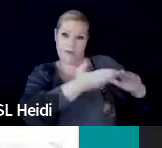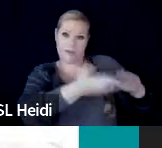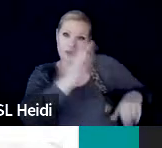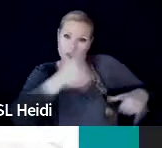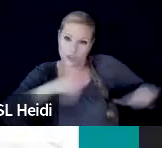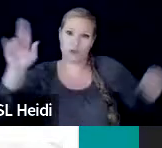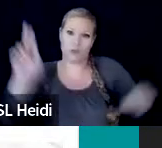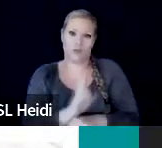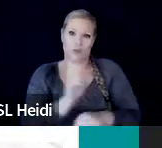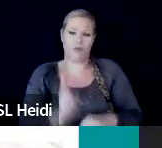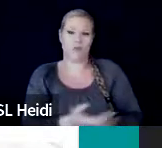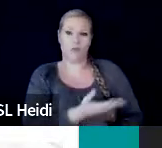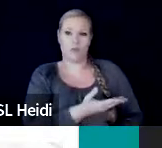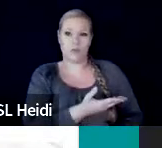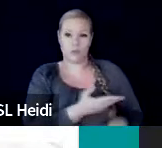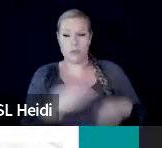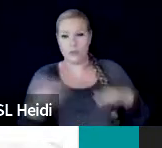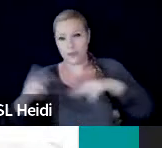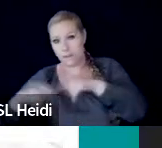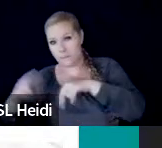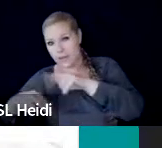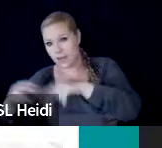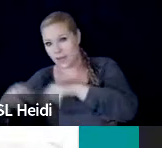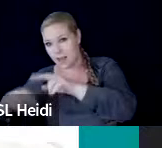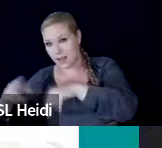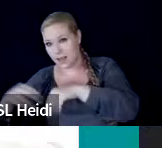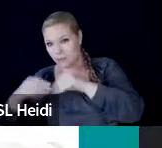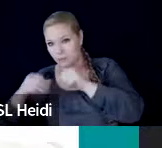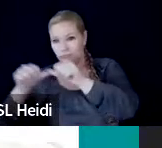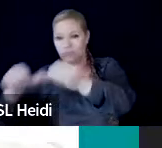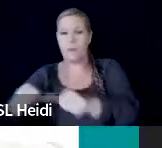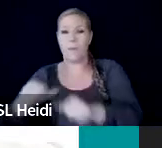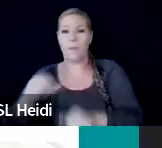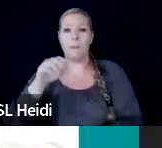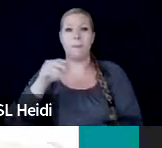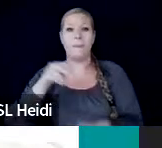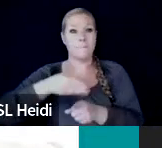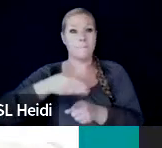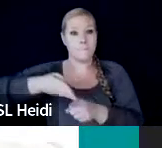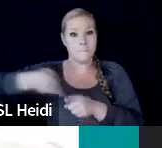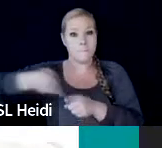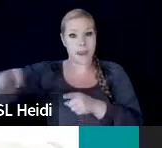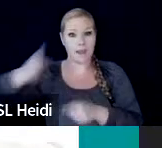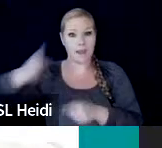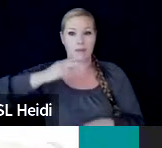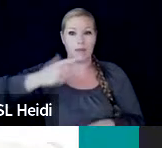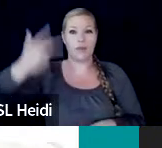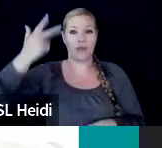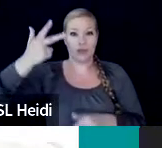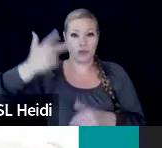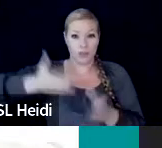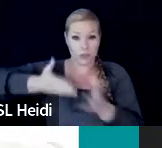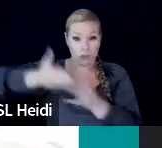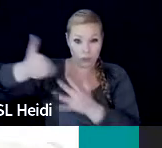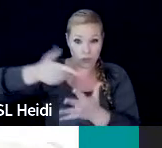The Main Line includes the 3 through lanes plus 1 auxiliary lane in each